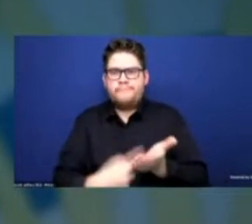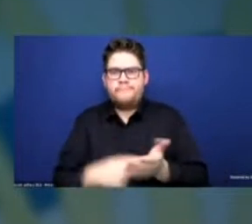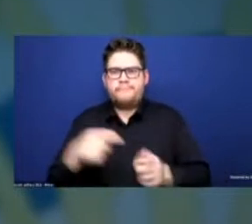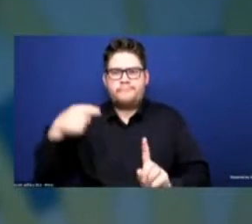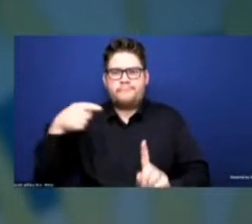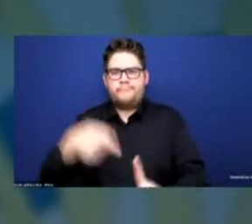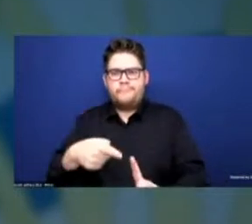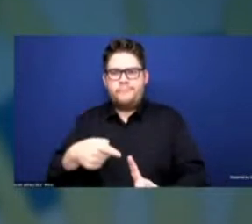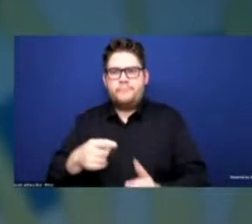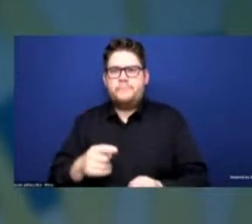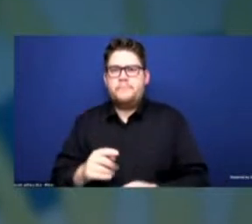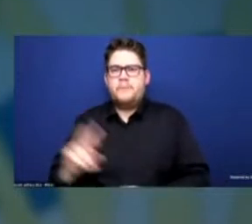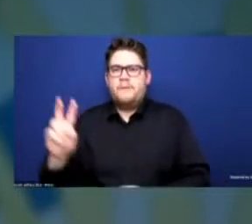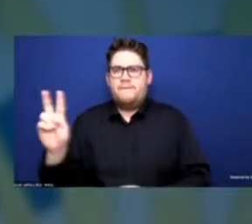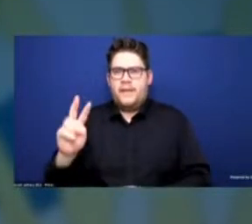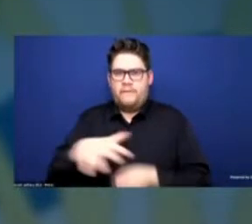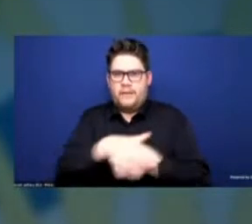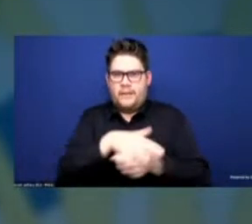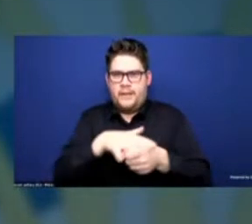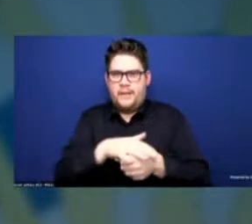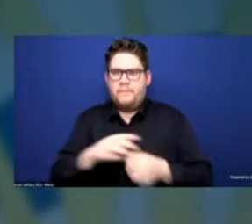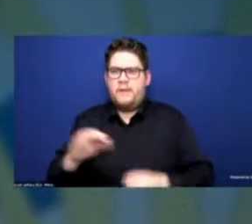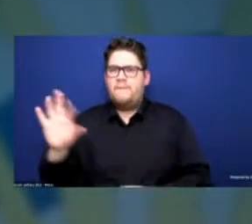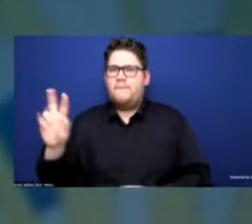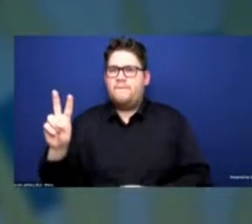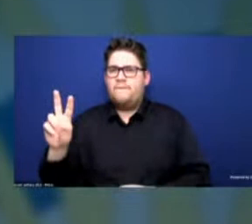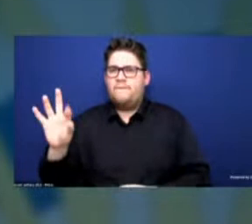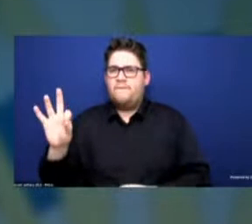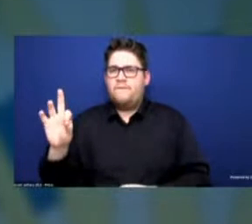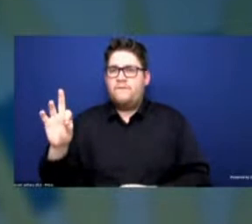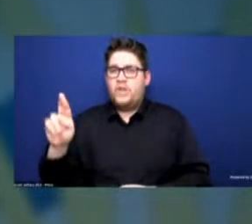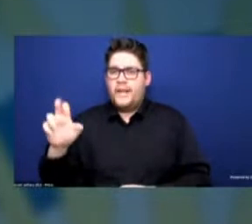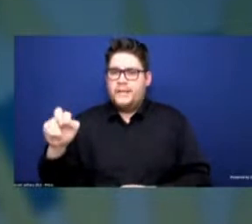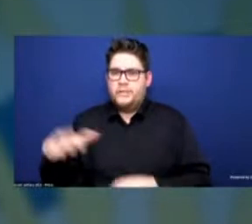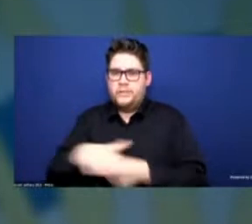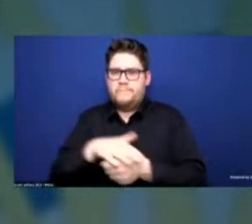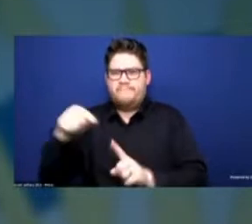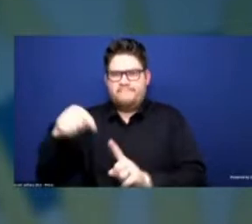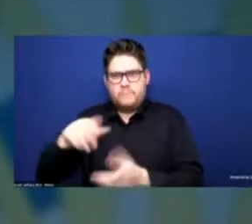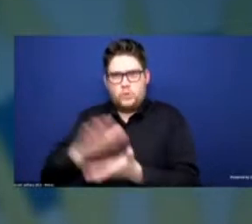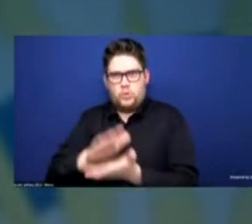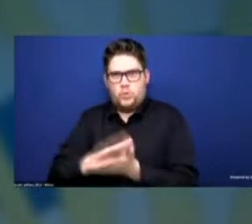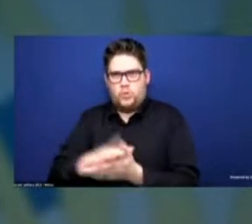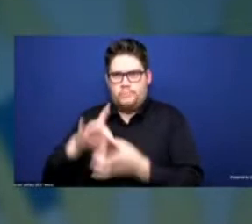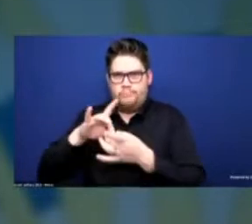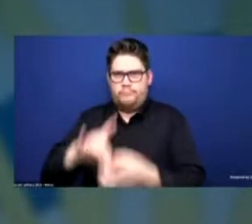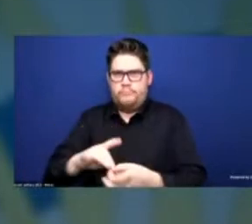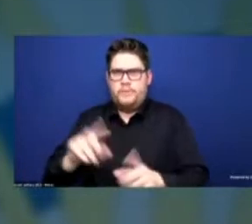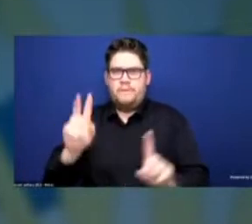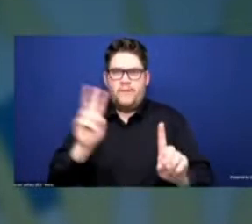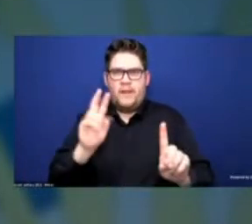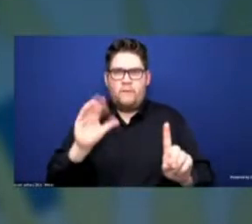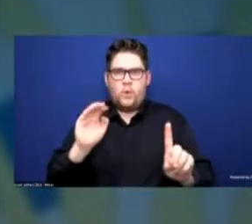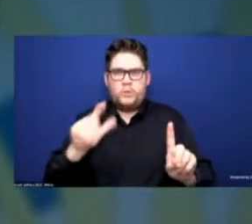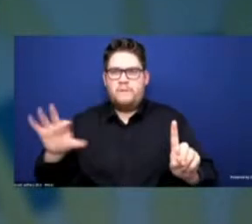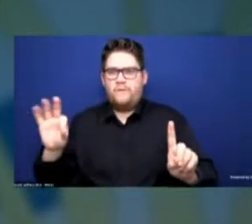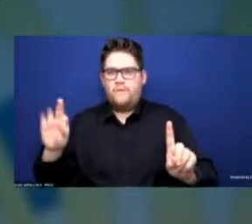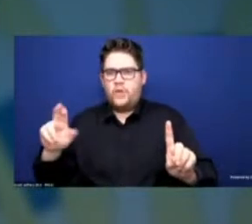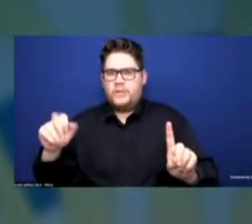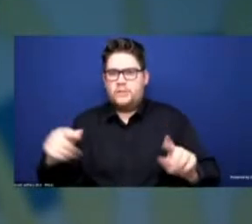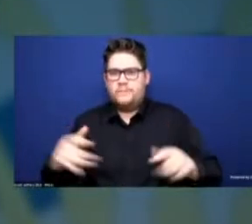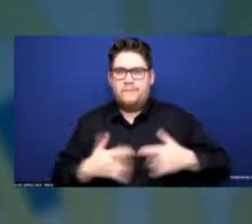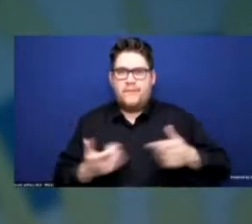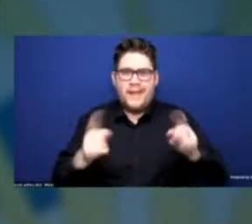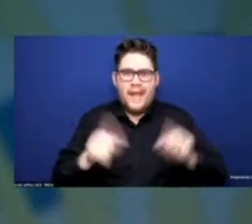Fraser Health, the largest school districts, to understand what's happening in our school settings over the